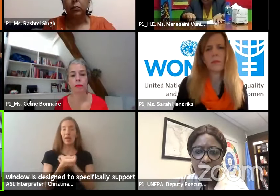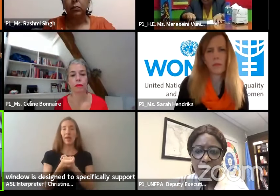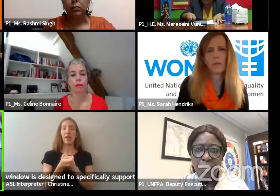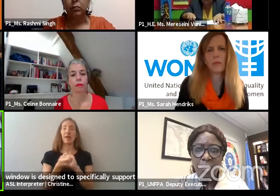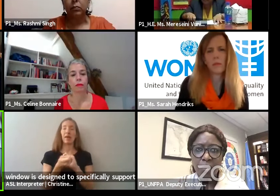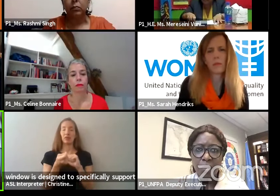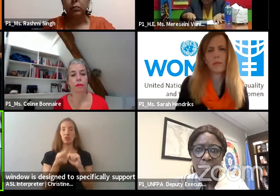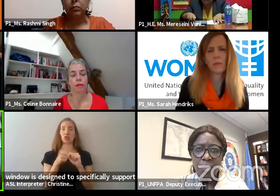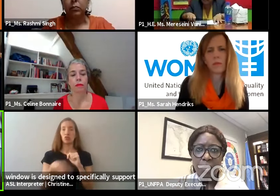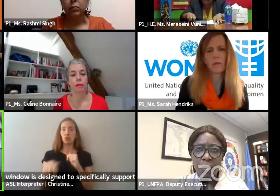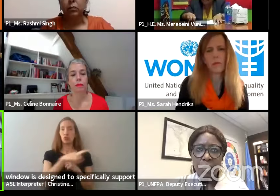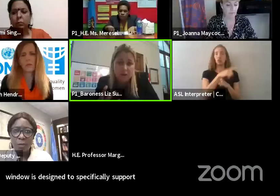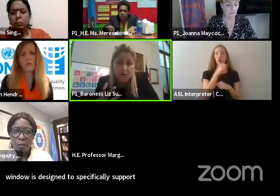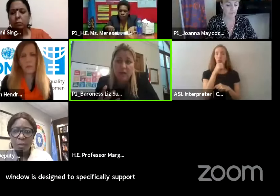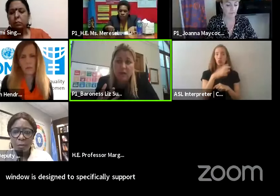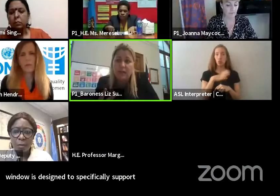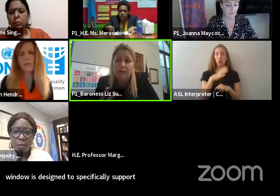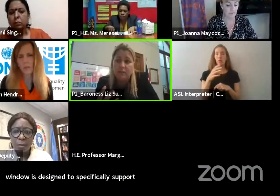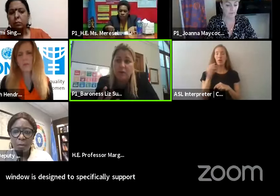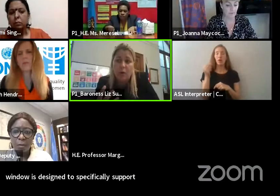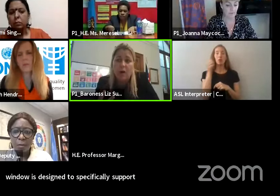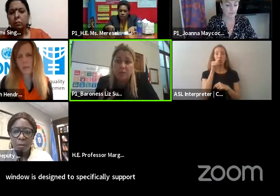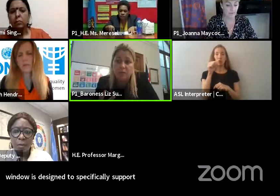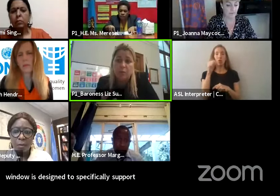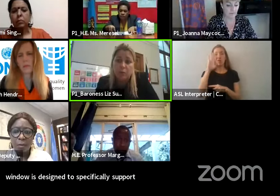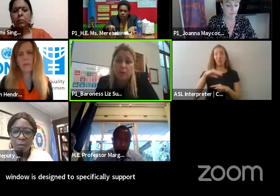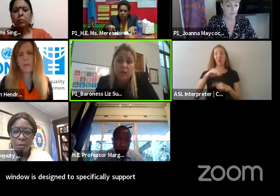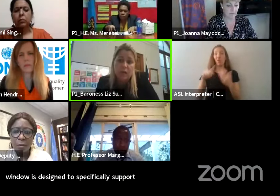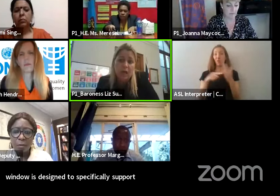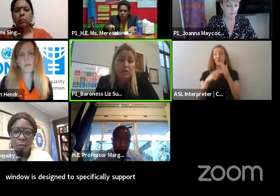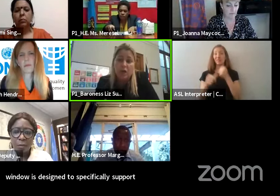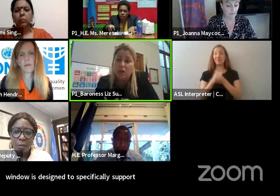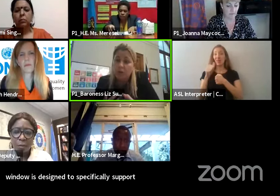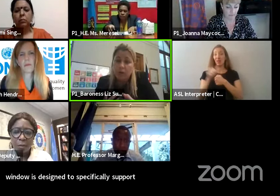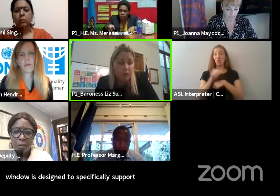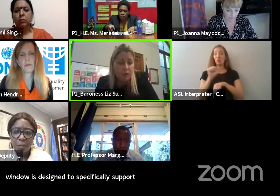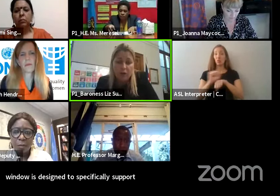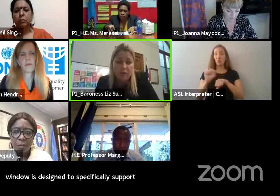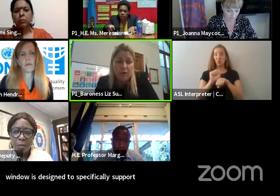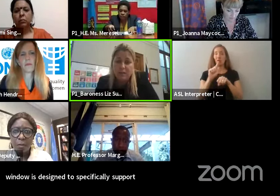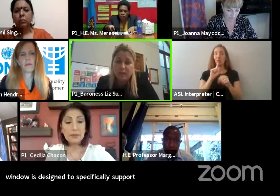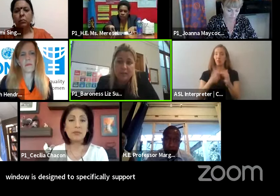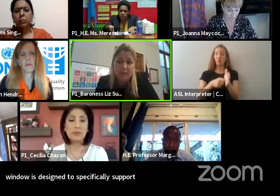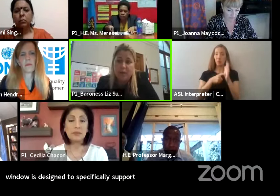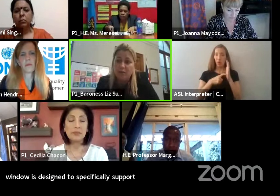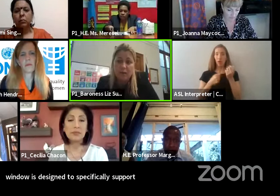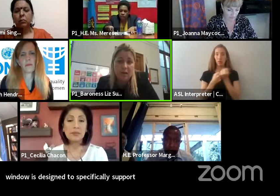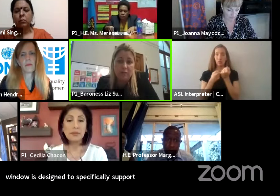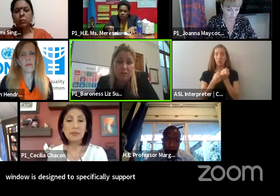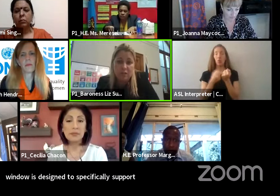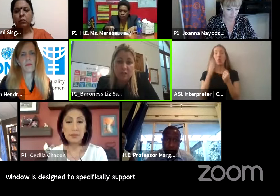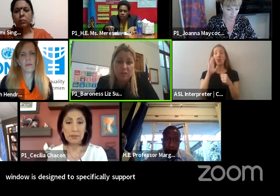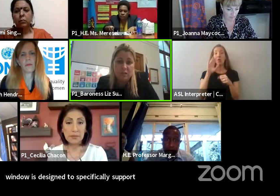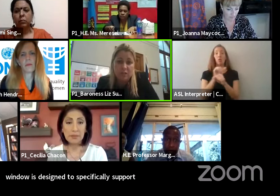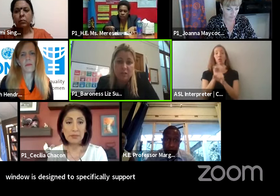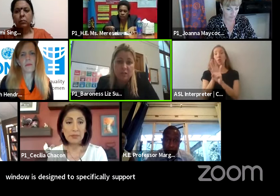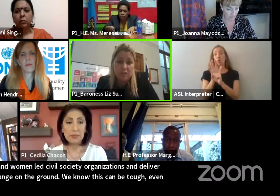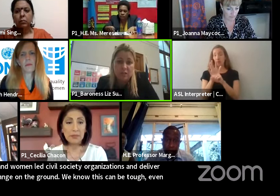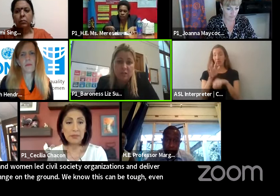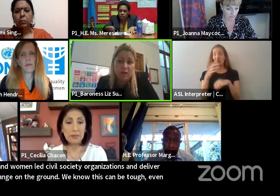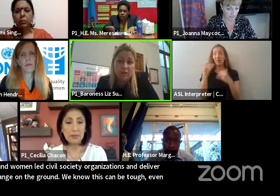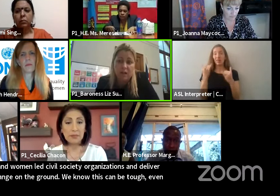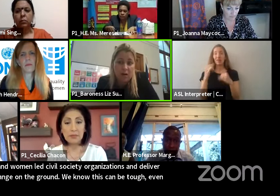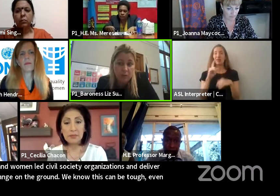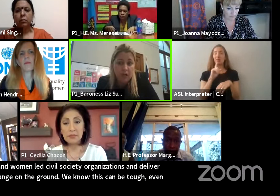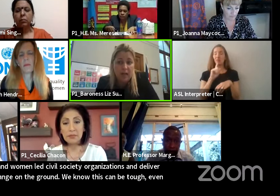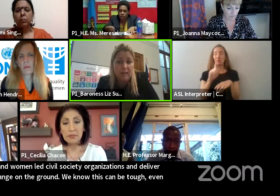tough, even dangerous work, and that, you know, really requires support. So, you know, the COVID-19 pandemic really risks